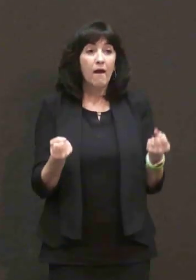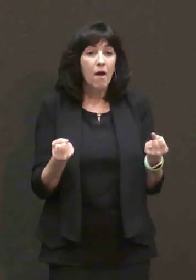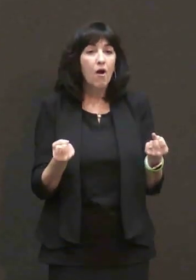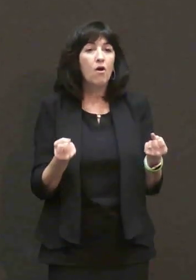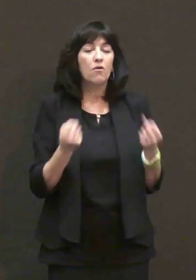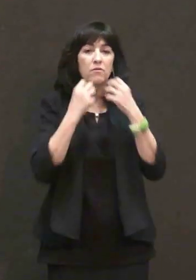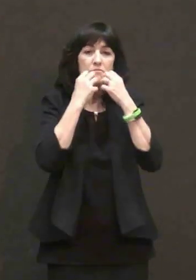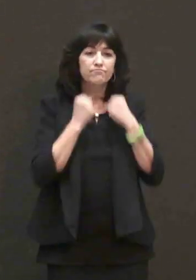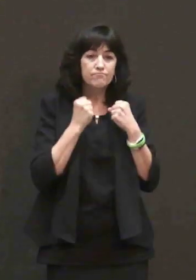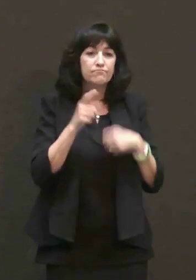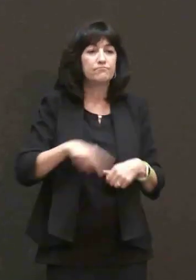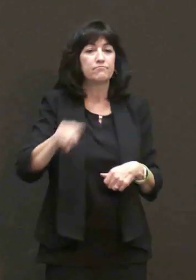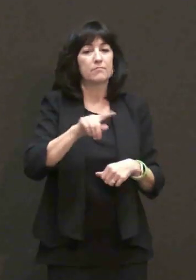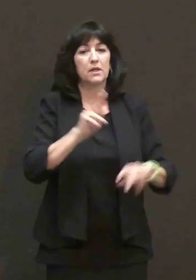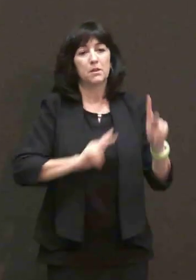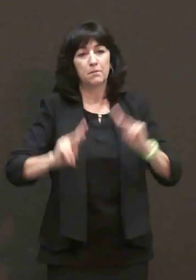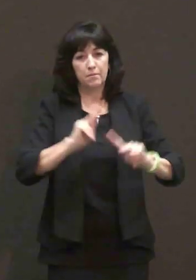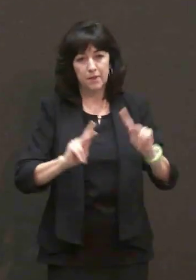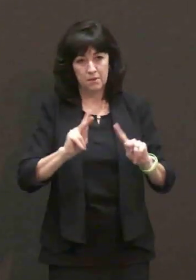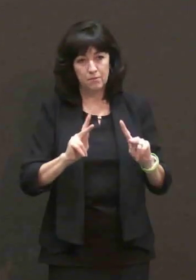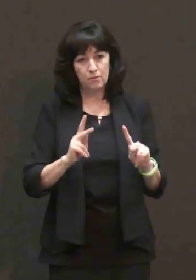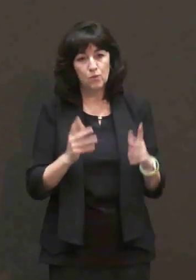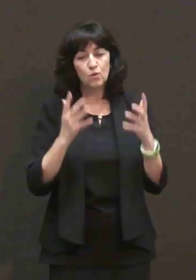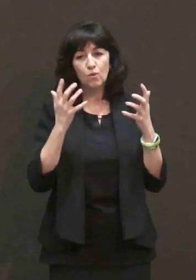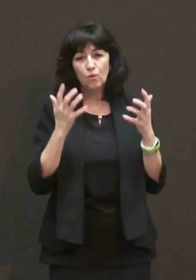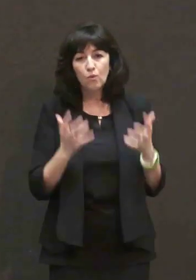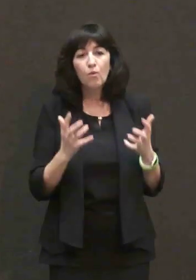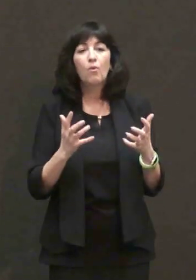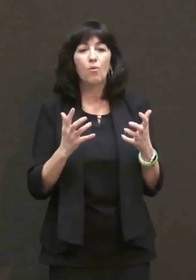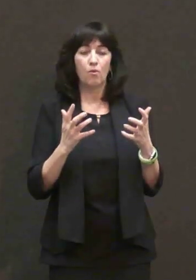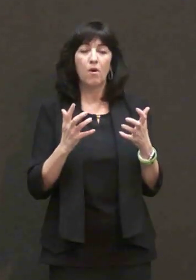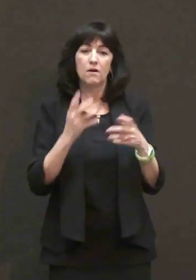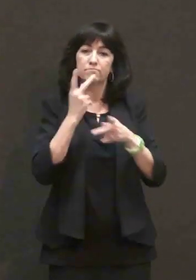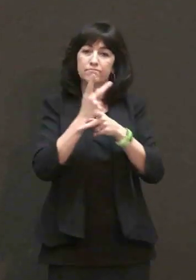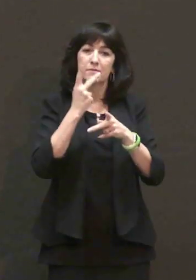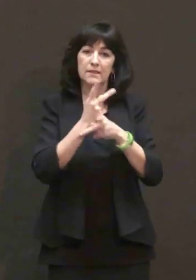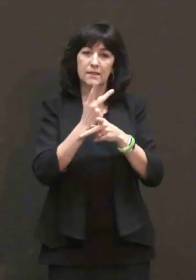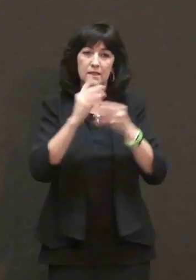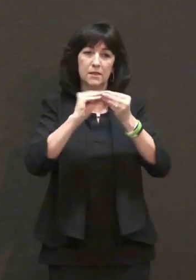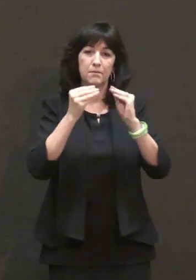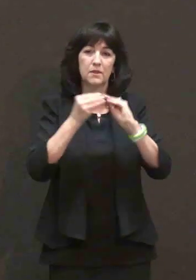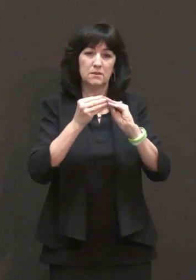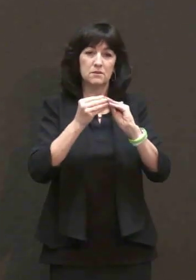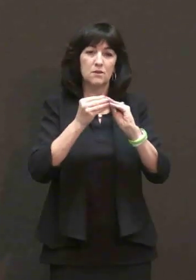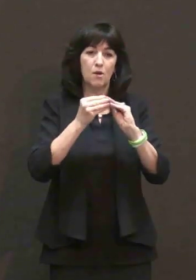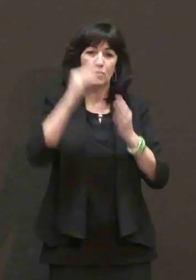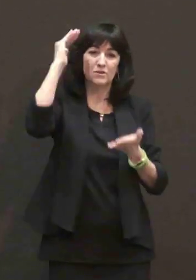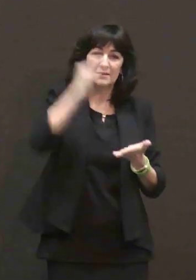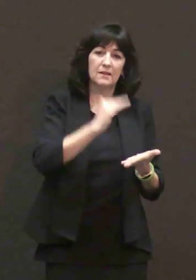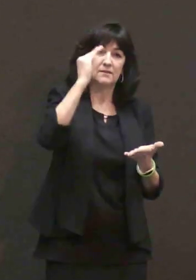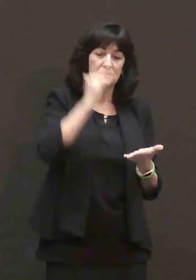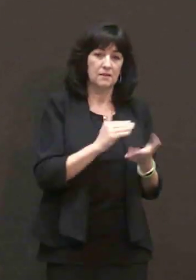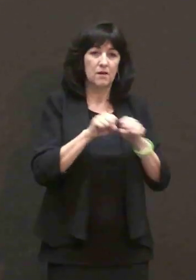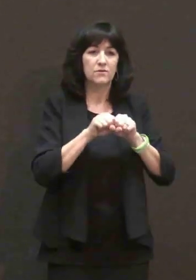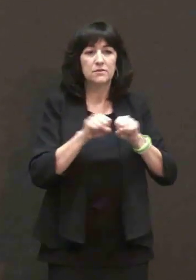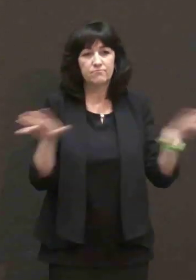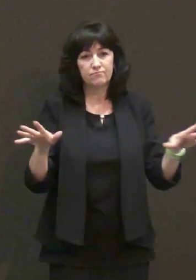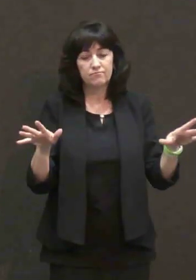the economic impact on Delawareans, saving lives and protecting people's health